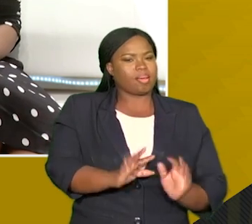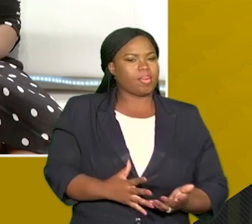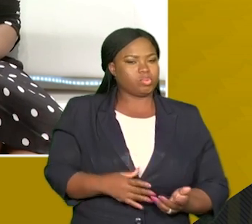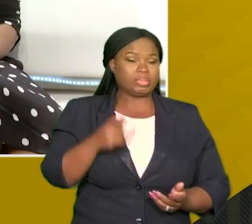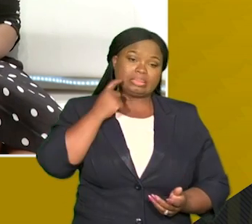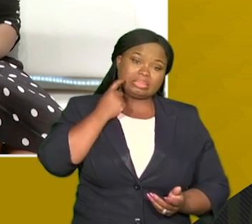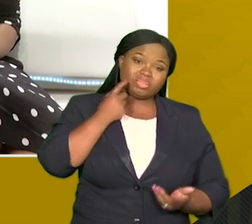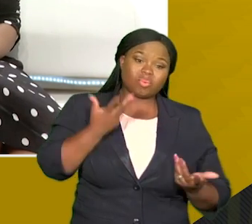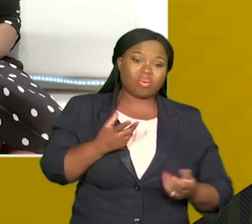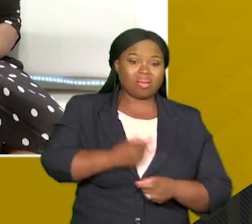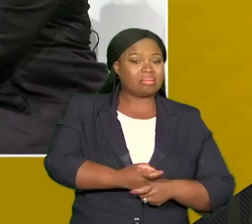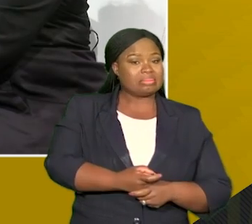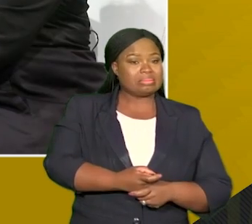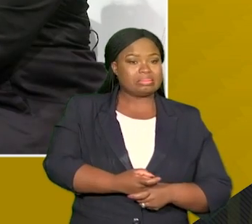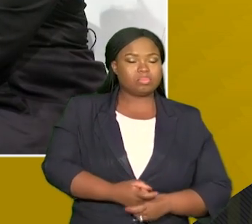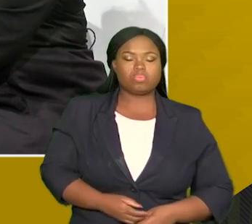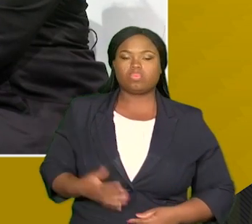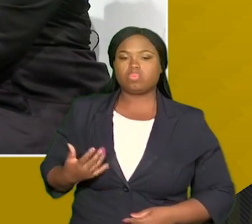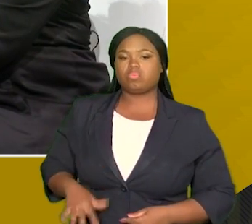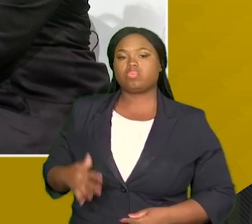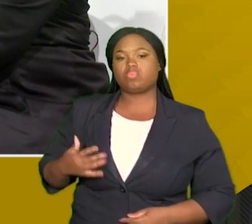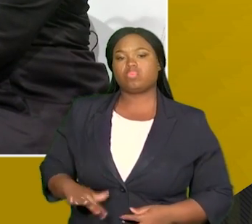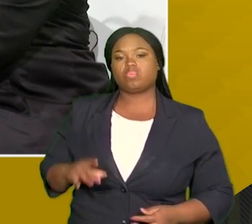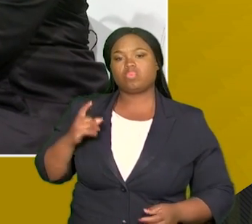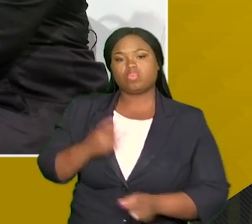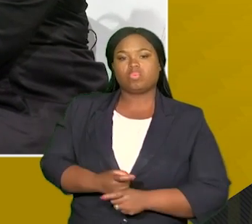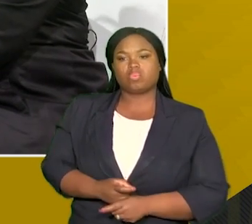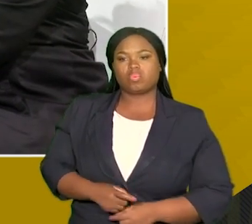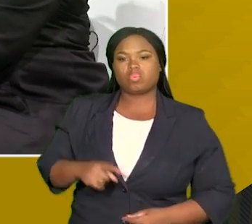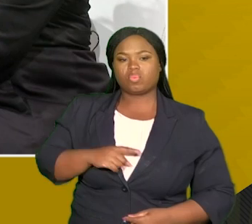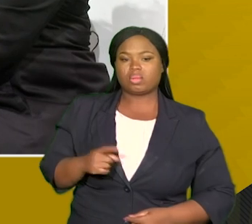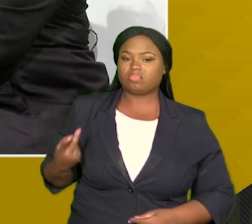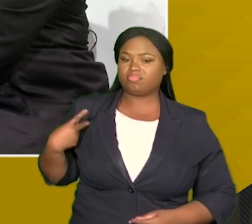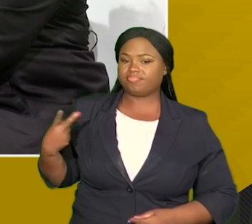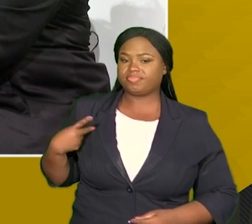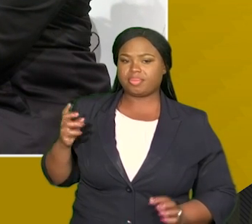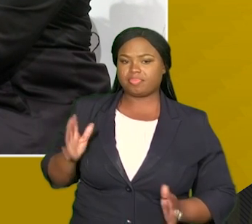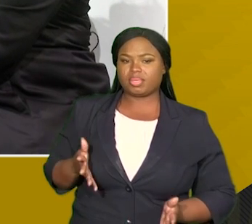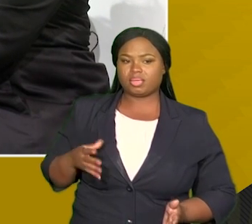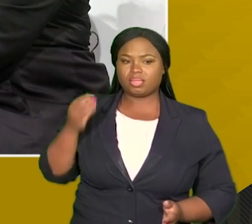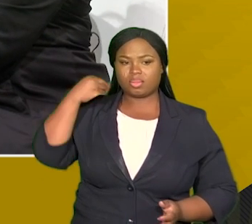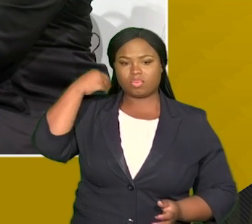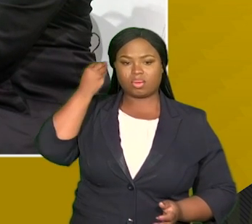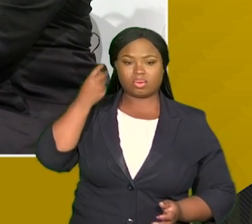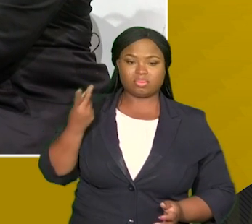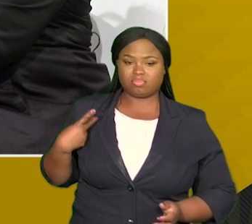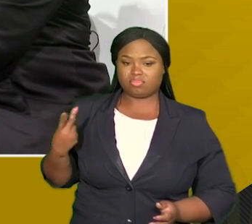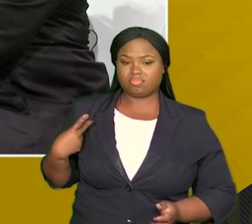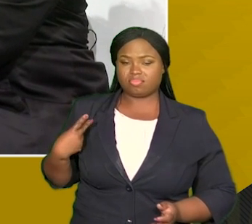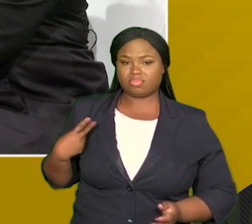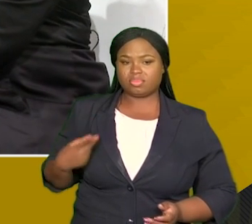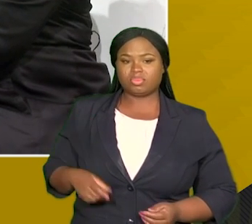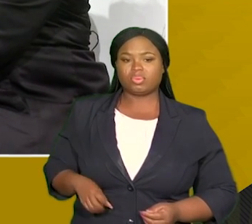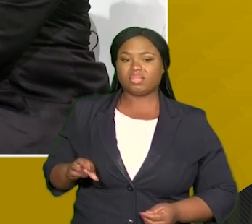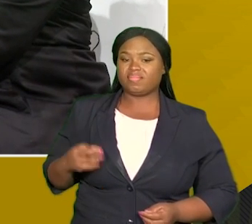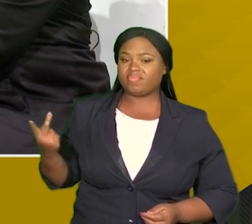or hard is that? That was very hard. Because you see, it's me and her, we the eldest. So when it's